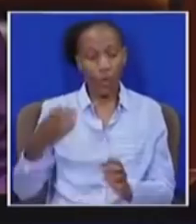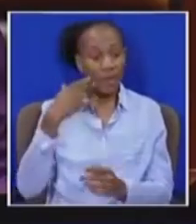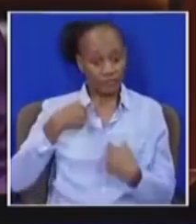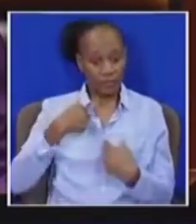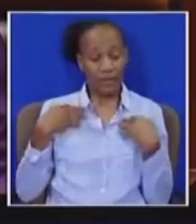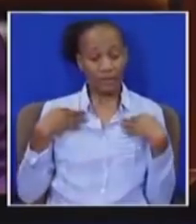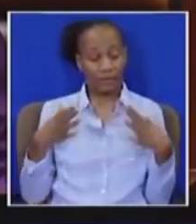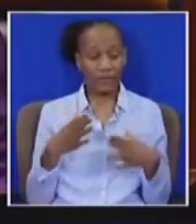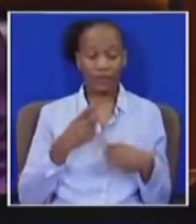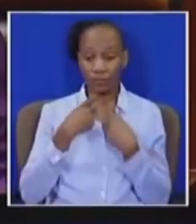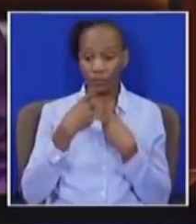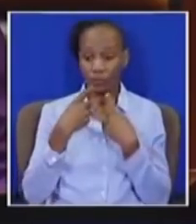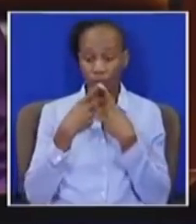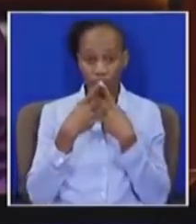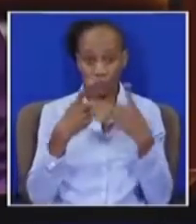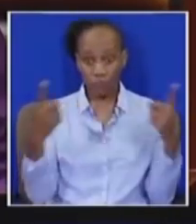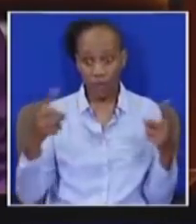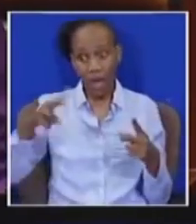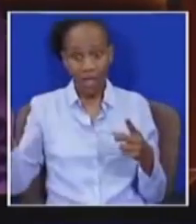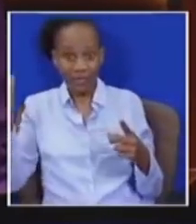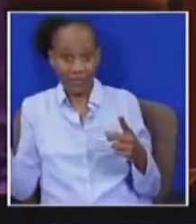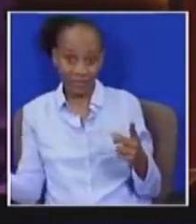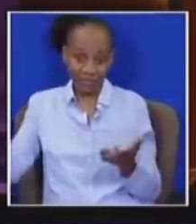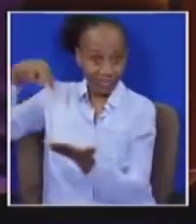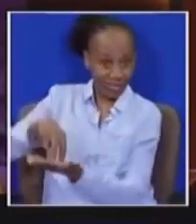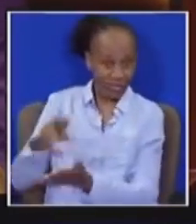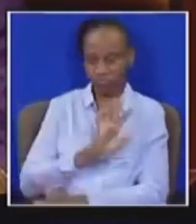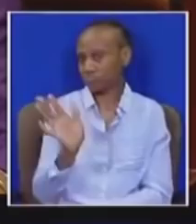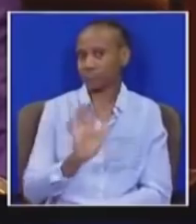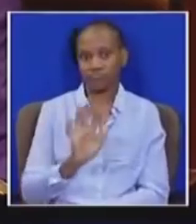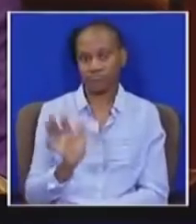floor, no one else could be on the floor. But